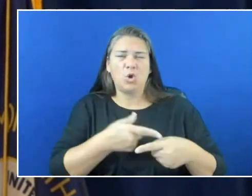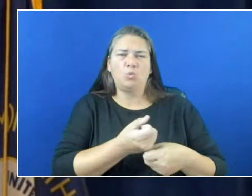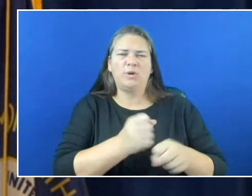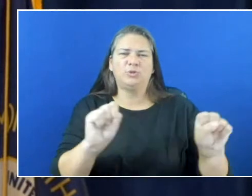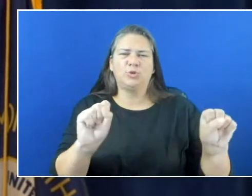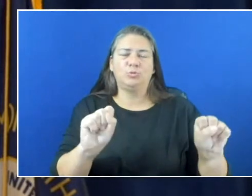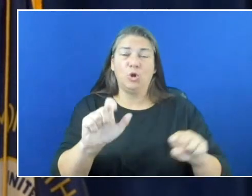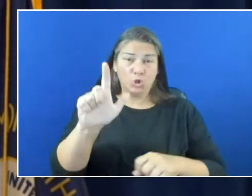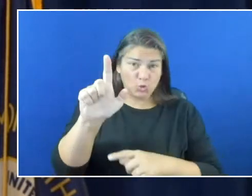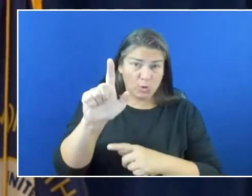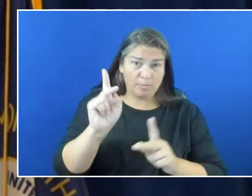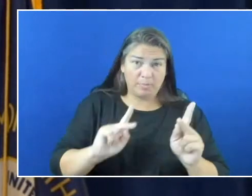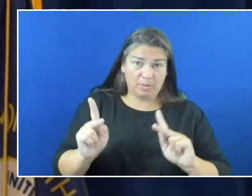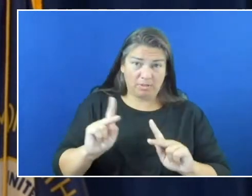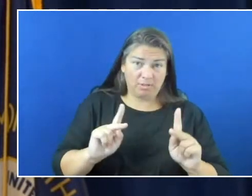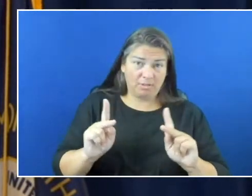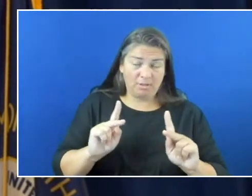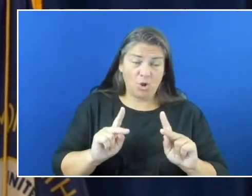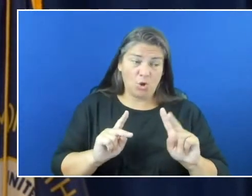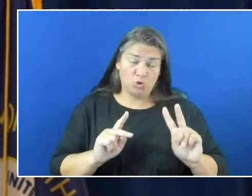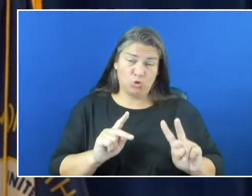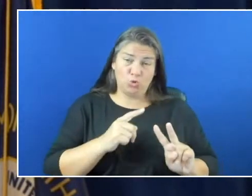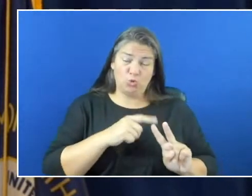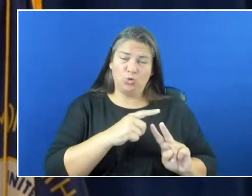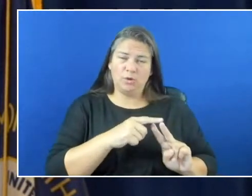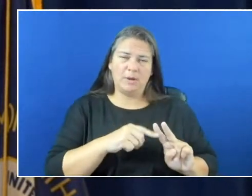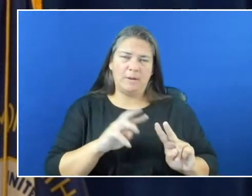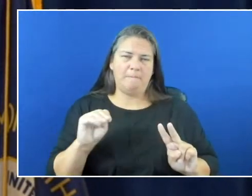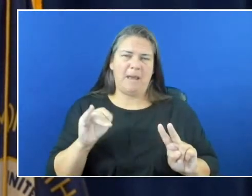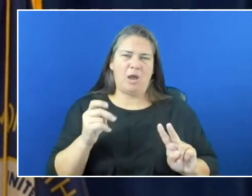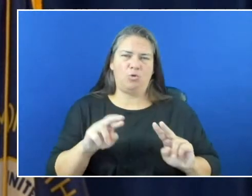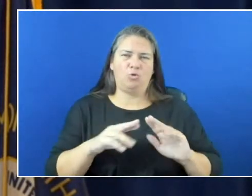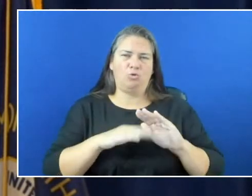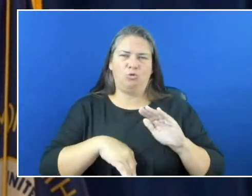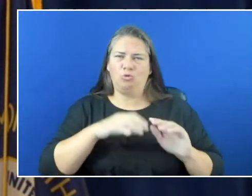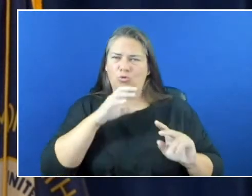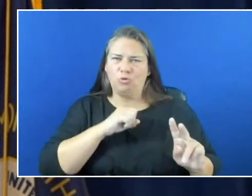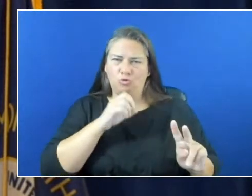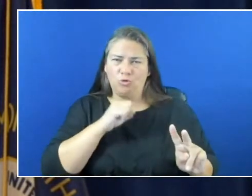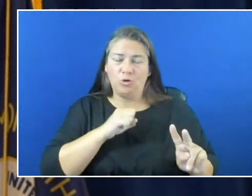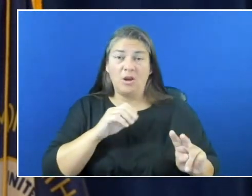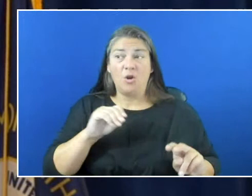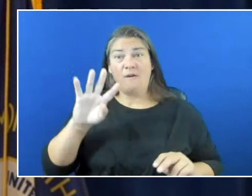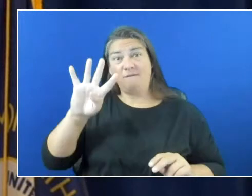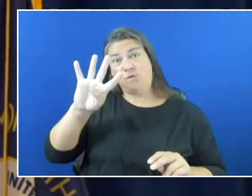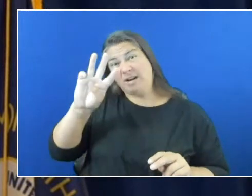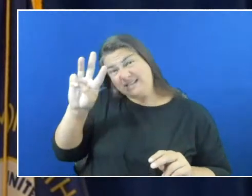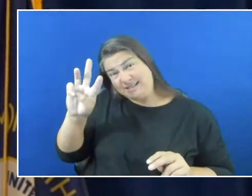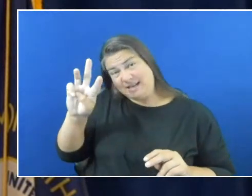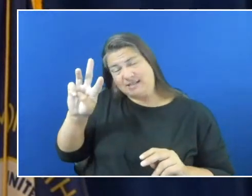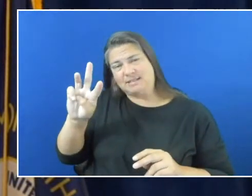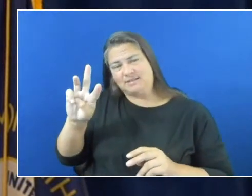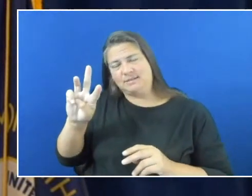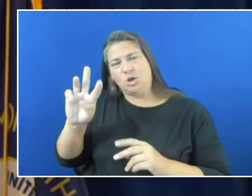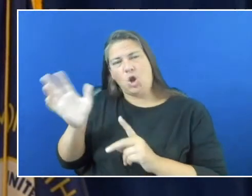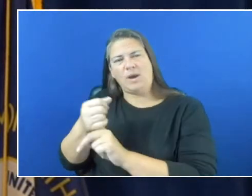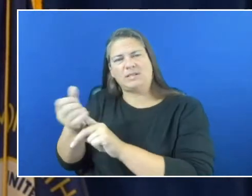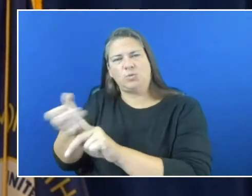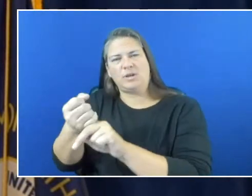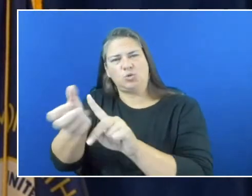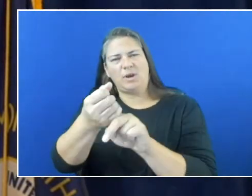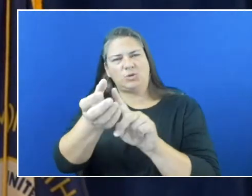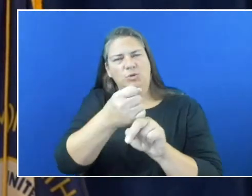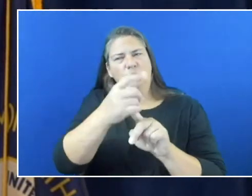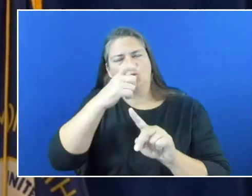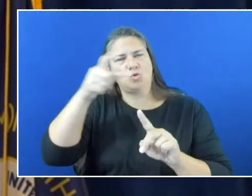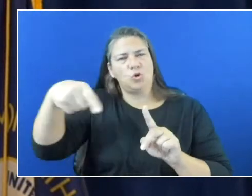which are minors, and 46 arrests of human traffickers across the Commonwealth. Of the